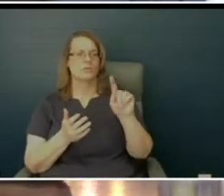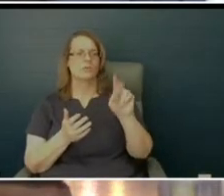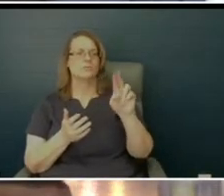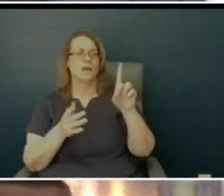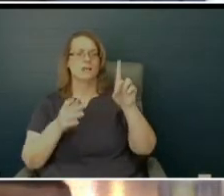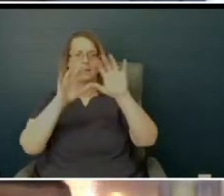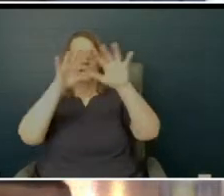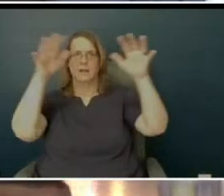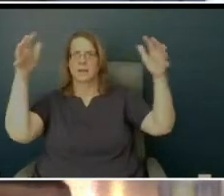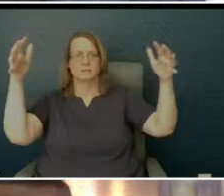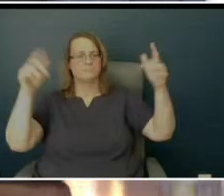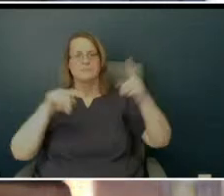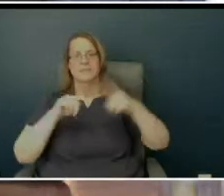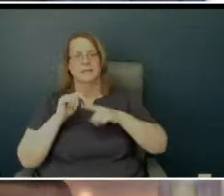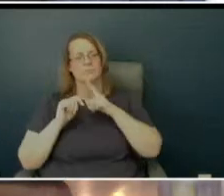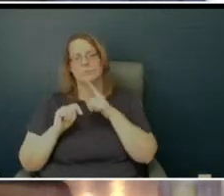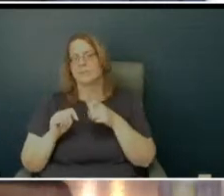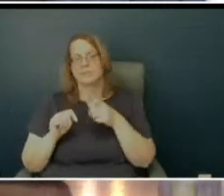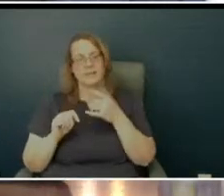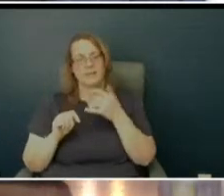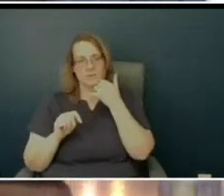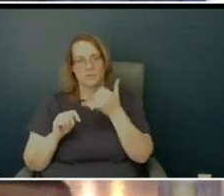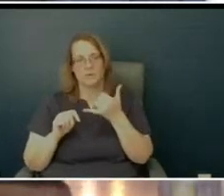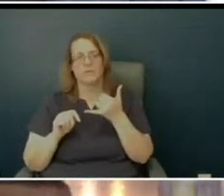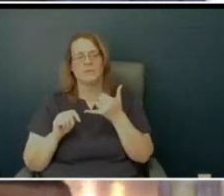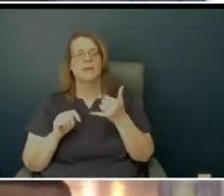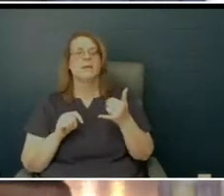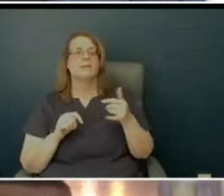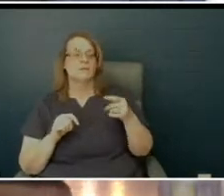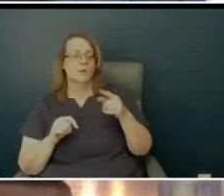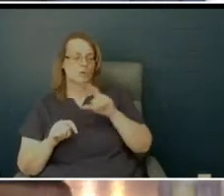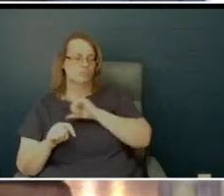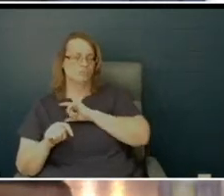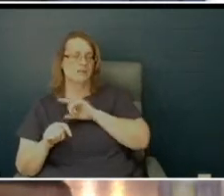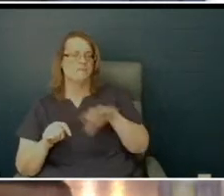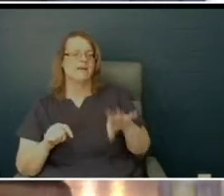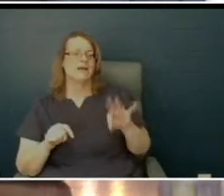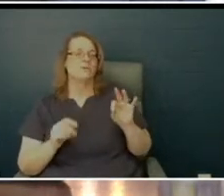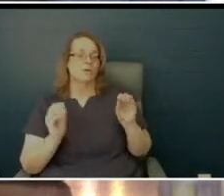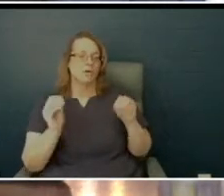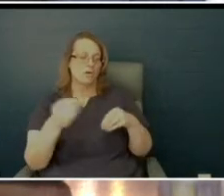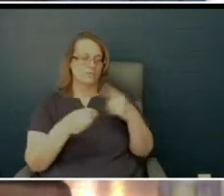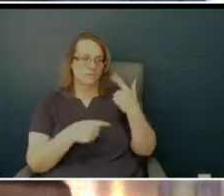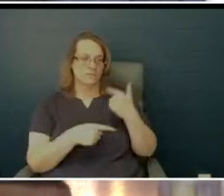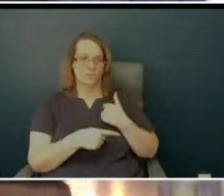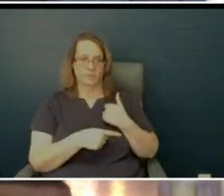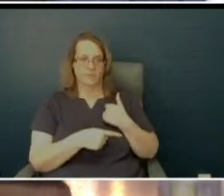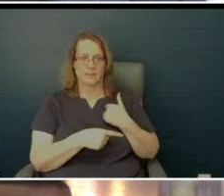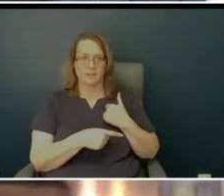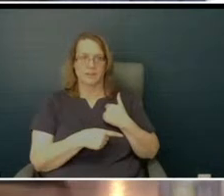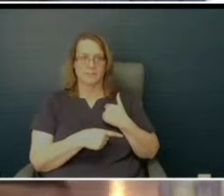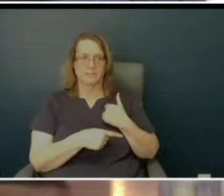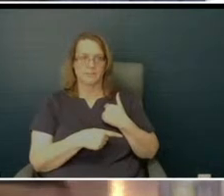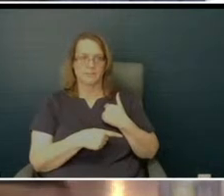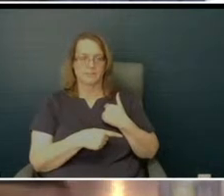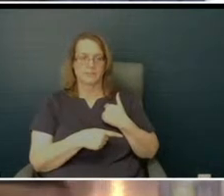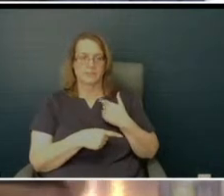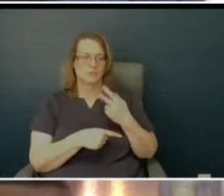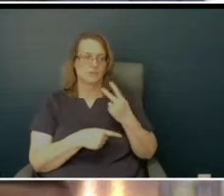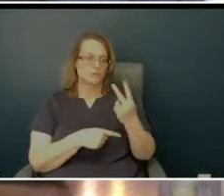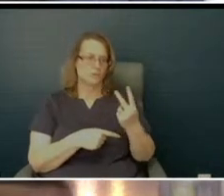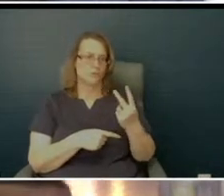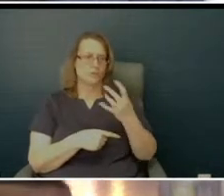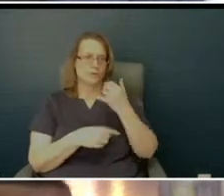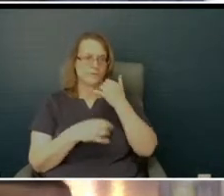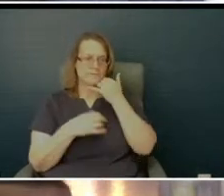really conducive to having a call. So they found an office. We went to that office, and I believe I participated in 2 phone calls, one